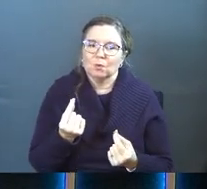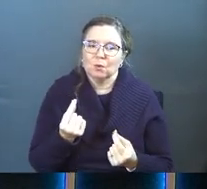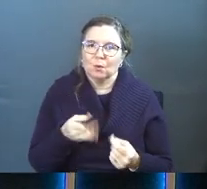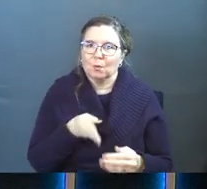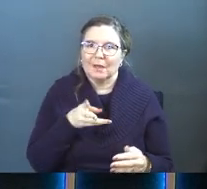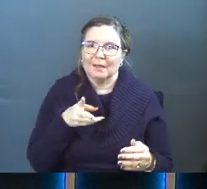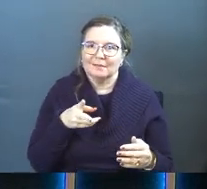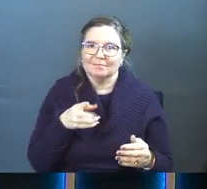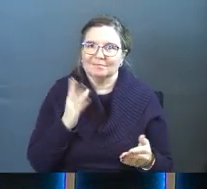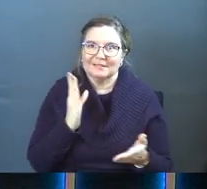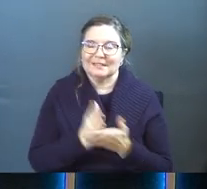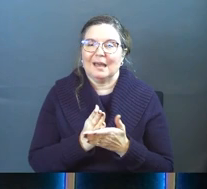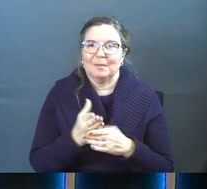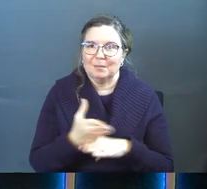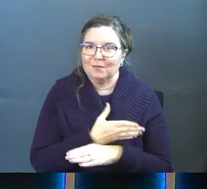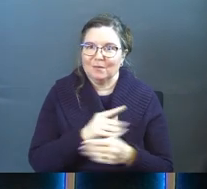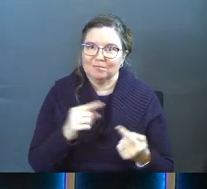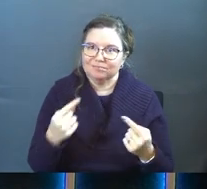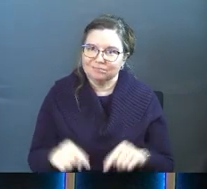cut it off at the knees.